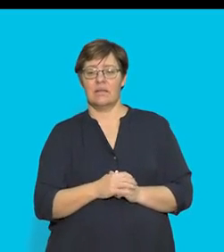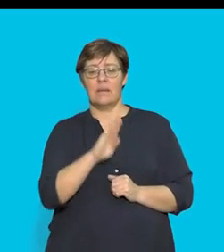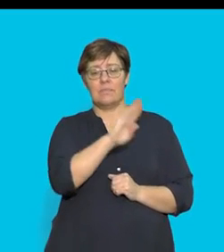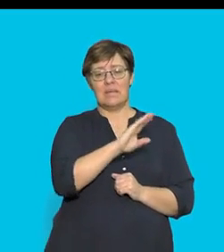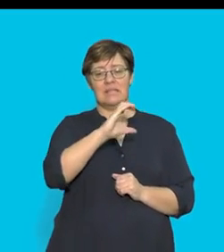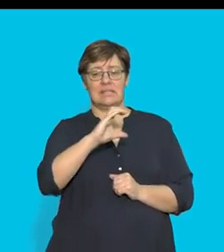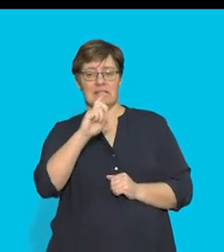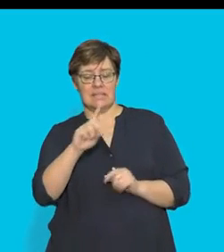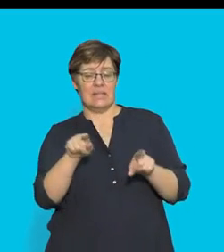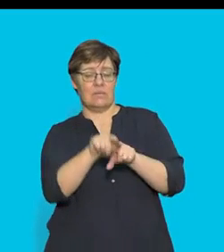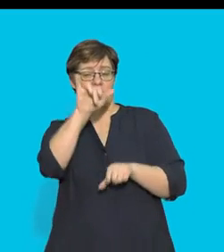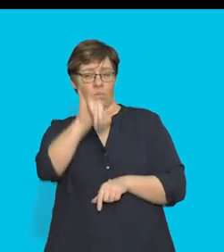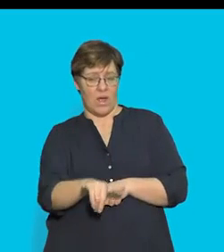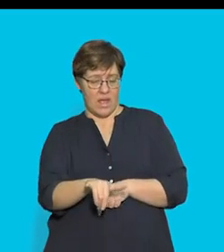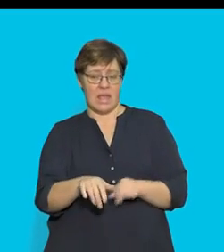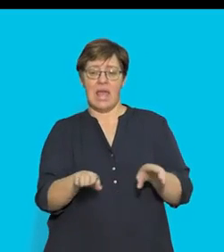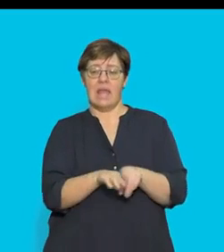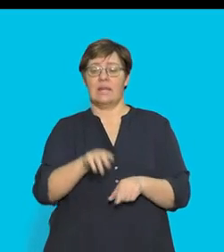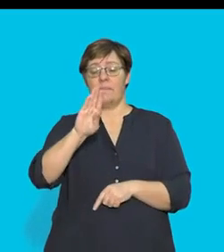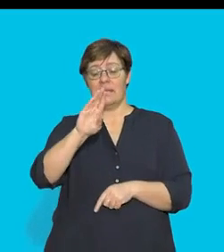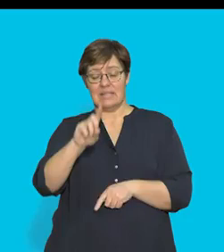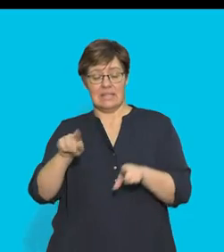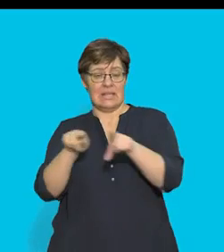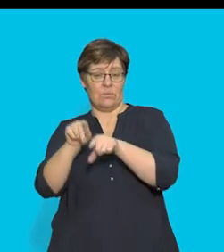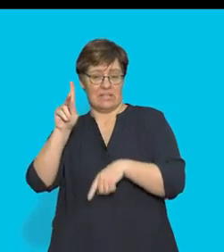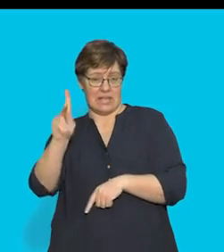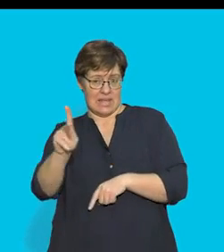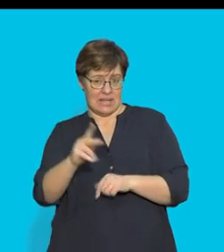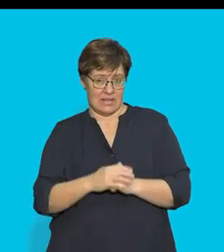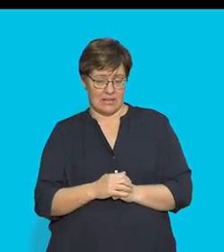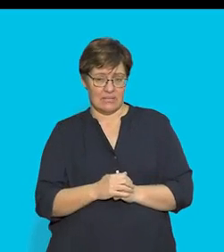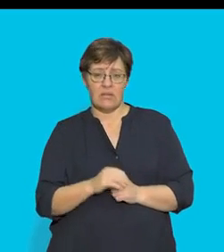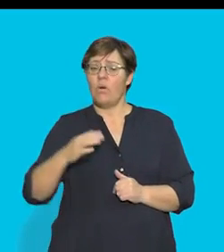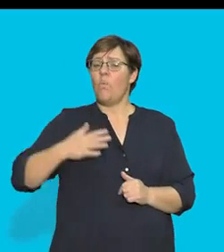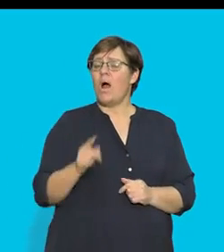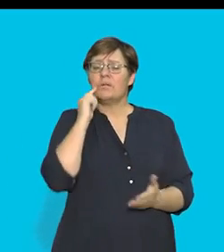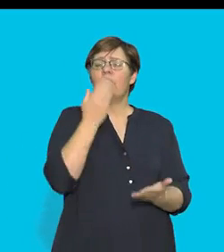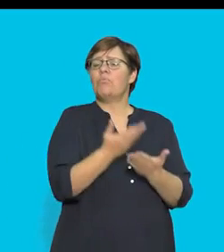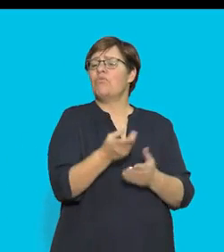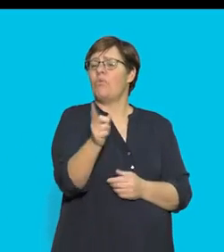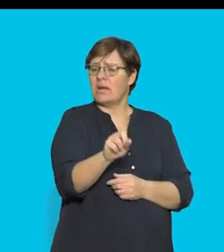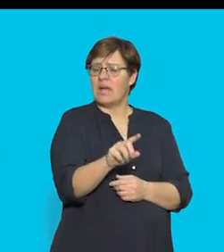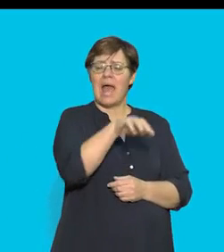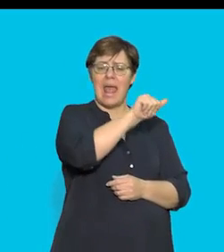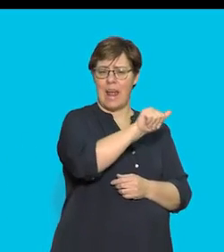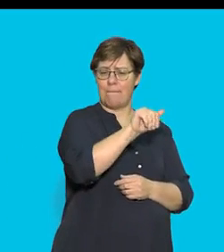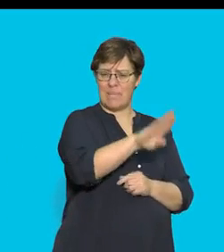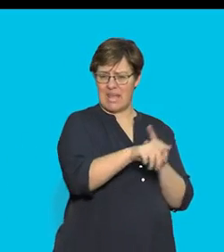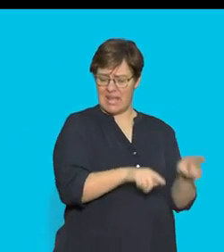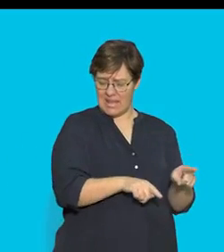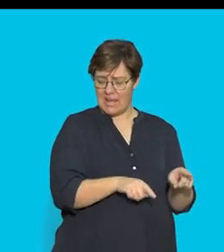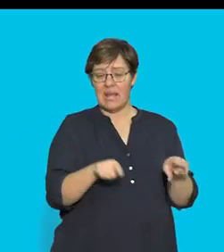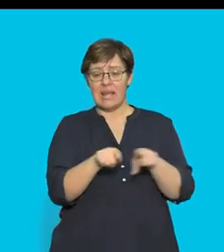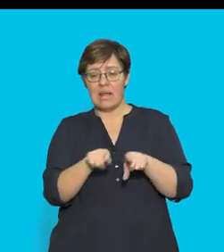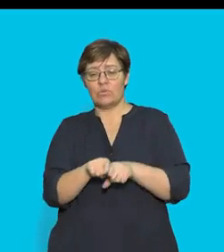to Y, and BD is equal to K. And they want us to prove something about AB, that AB is